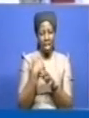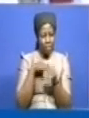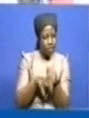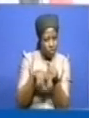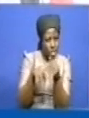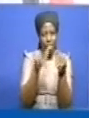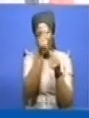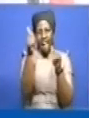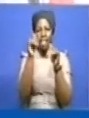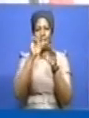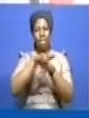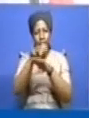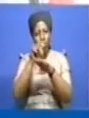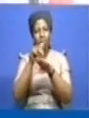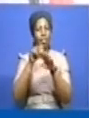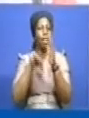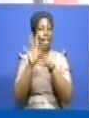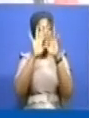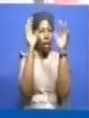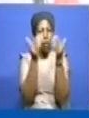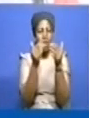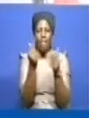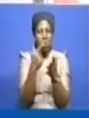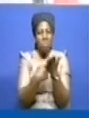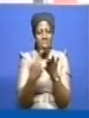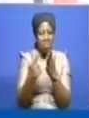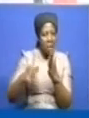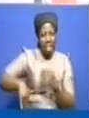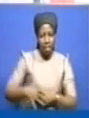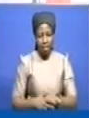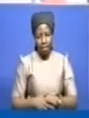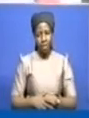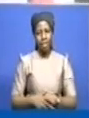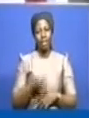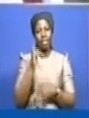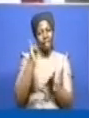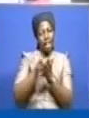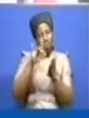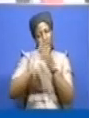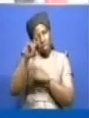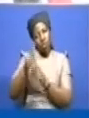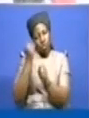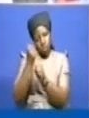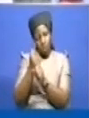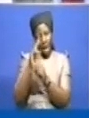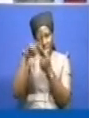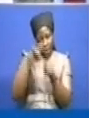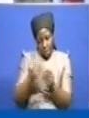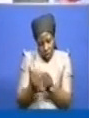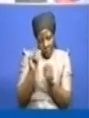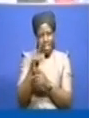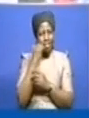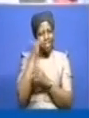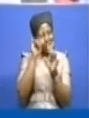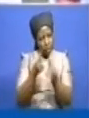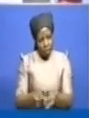that we in Africa must continue to adopt until we overcome this disease, but even as we face other challenges as we move